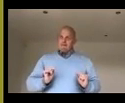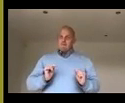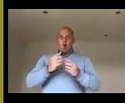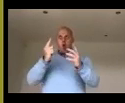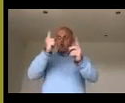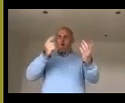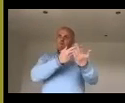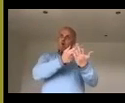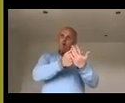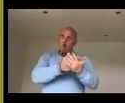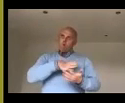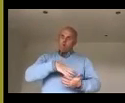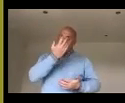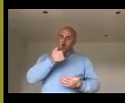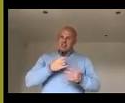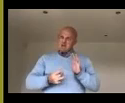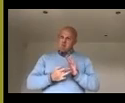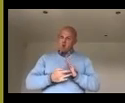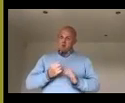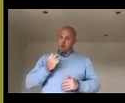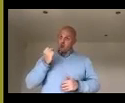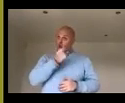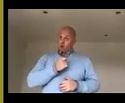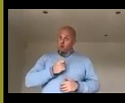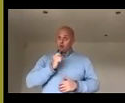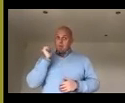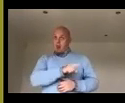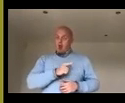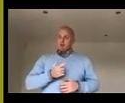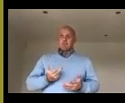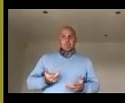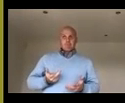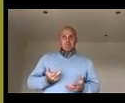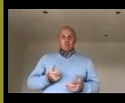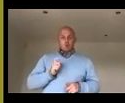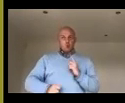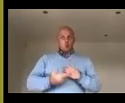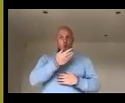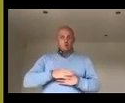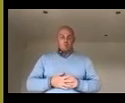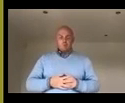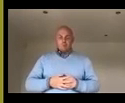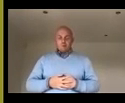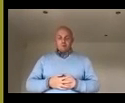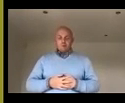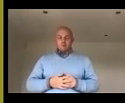there, so it's really important that people do what they can to get the money out there to the groups that can